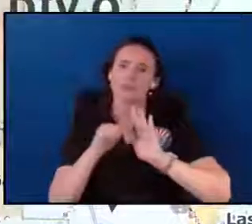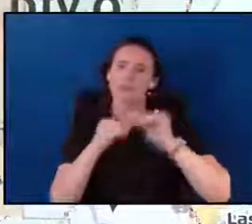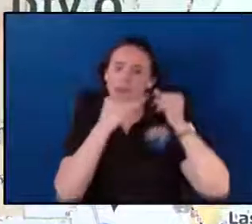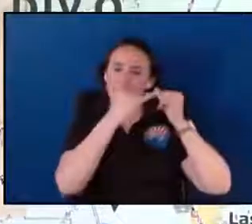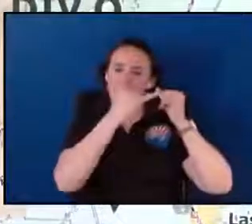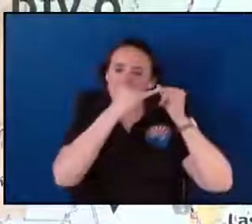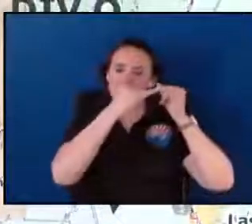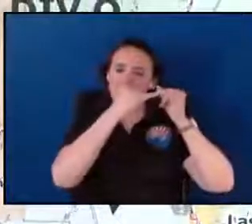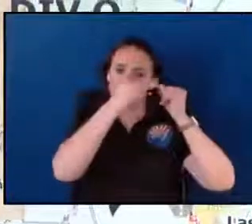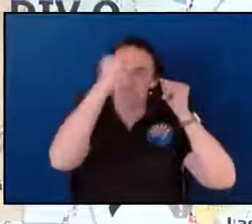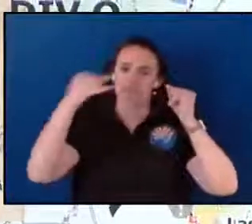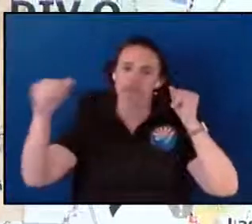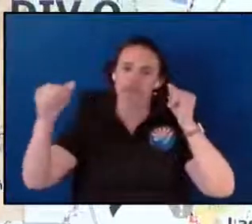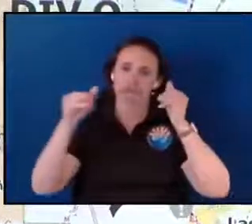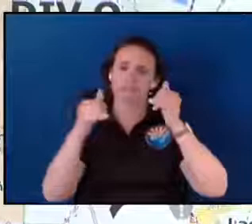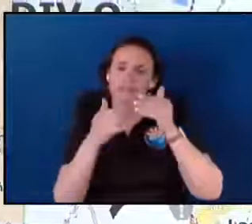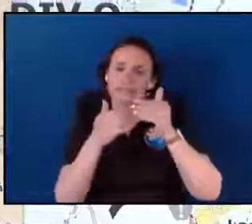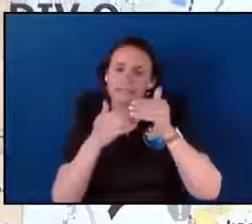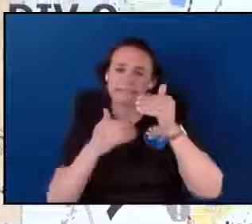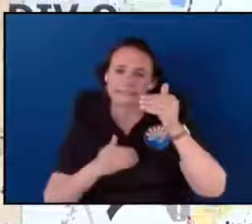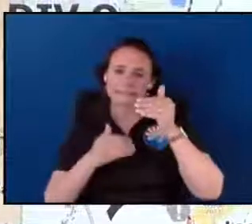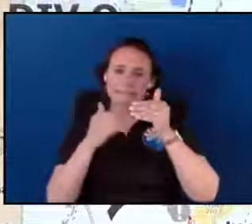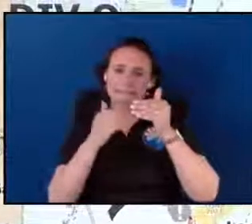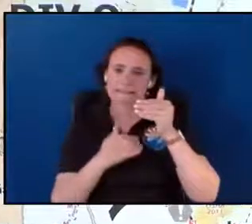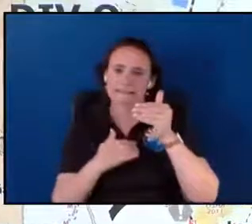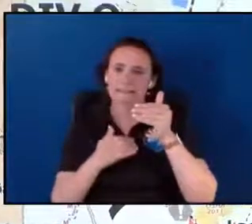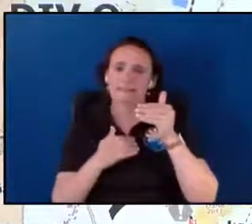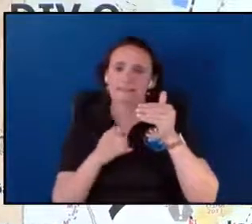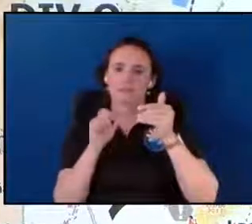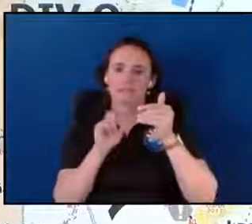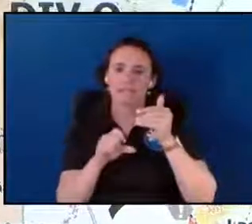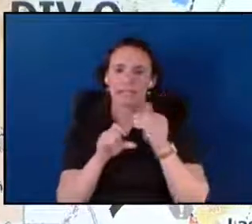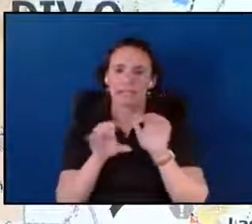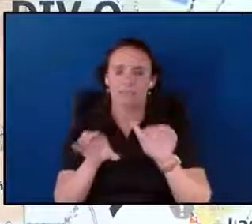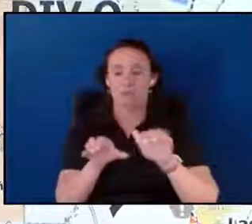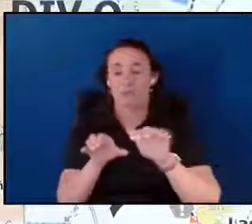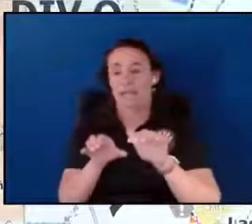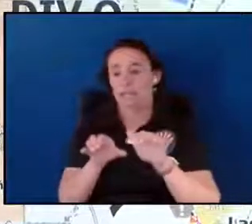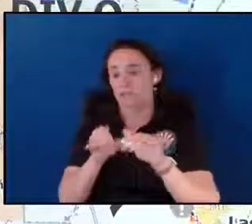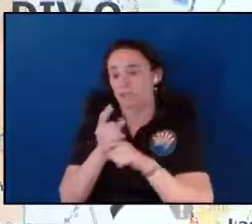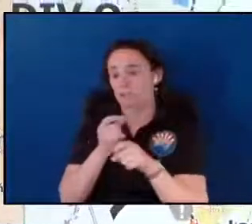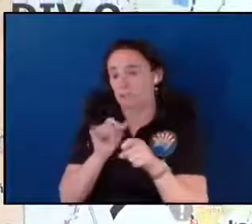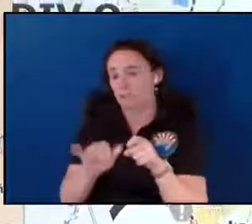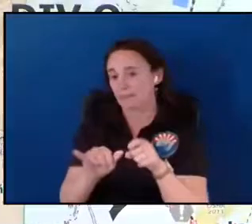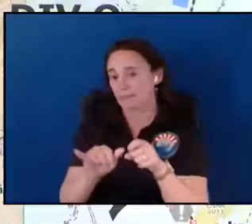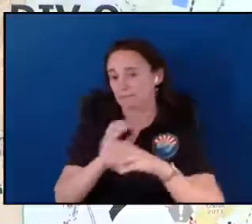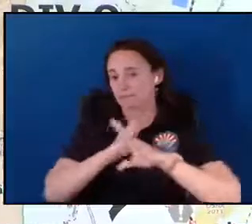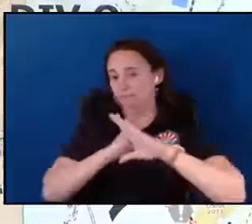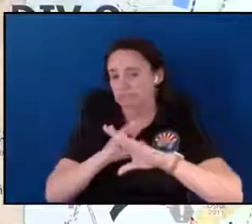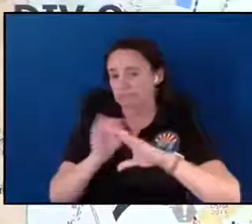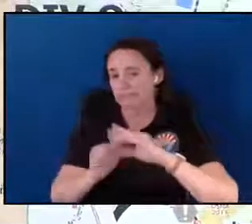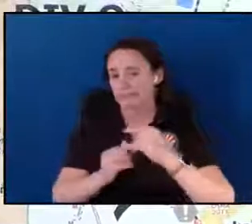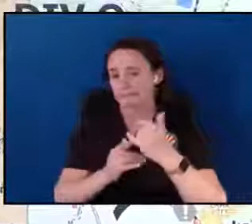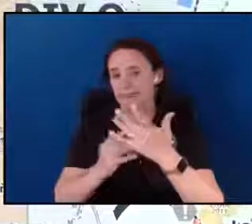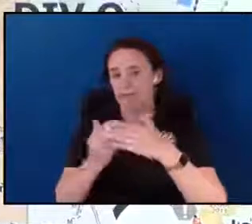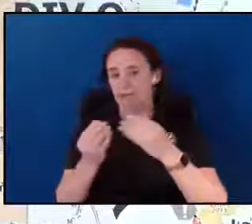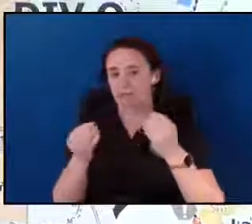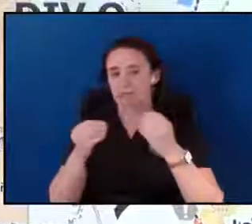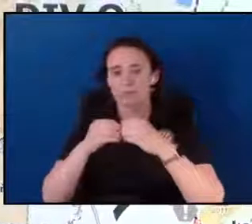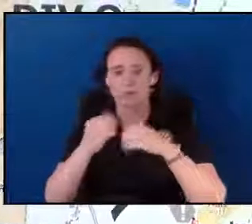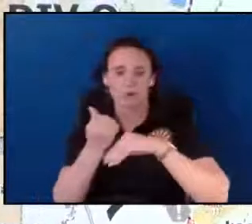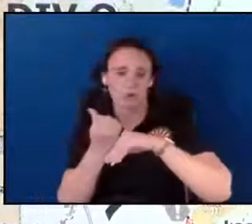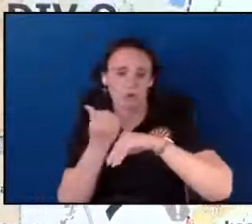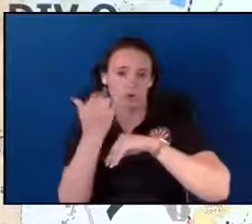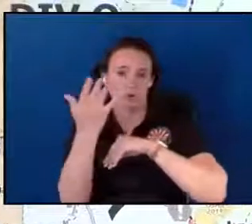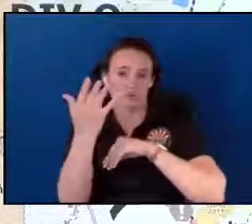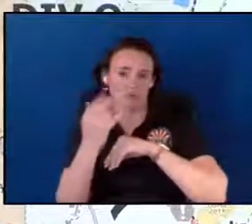distance that once it's in and complete, that we could implement actions off of it to prevent that fire from going further north into